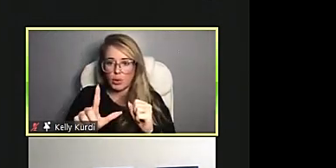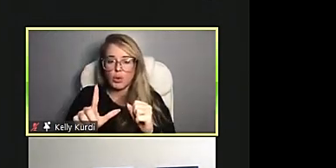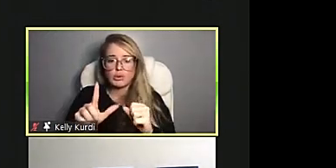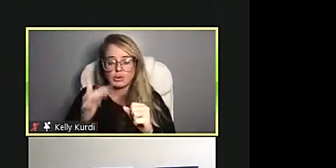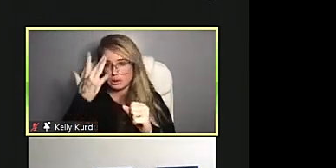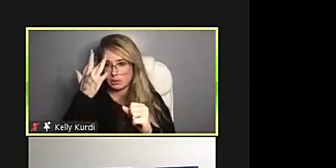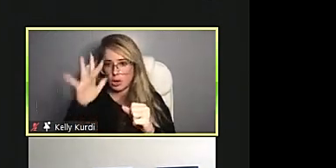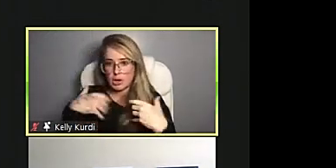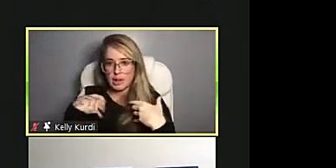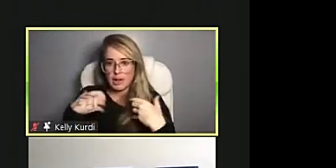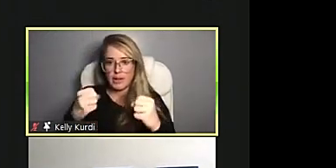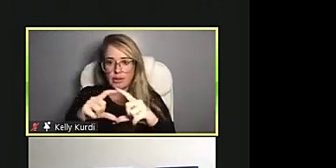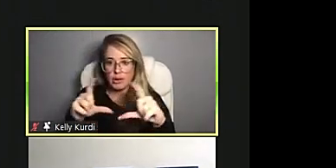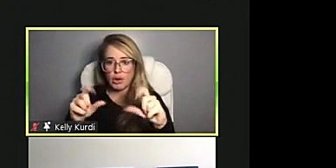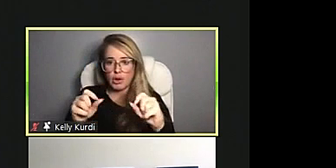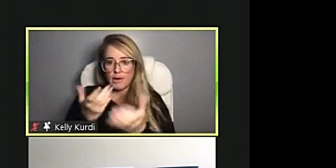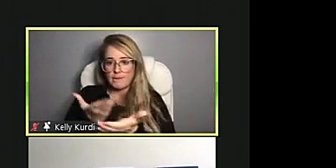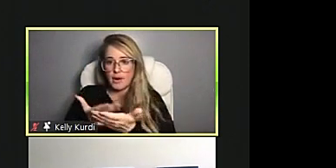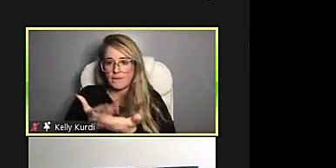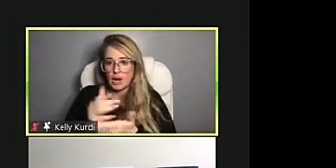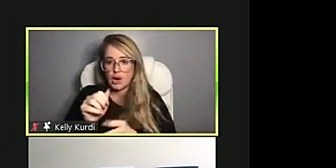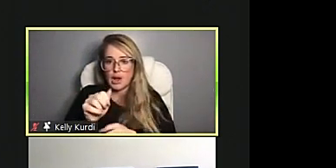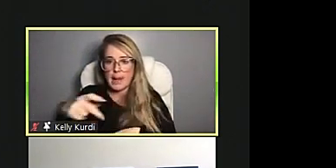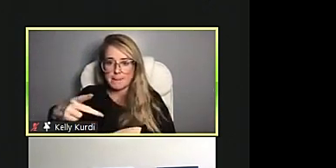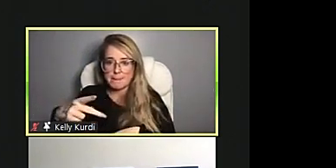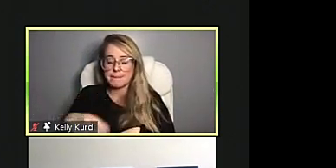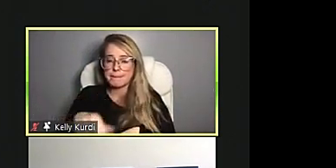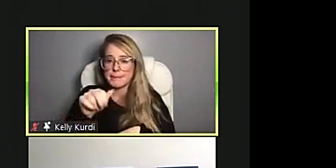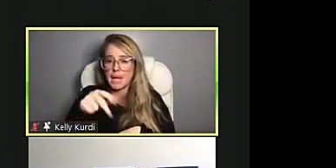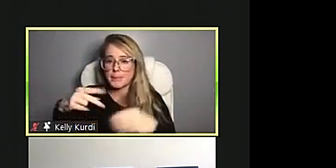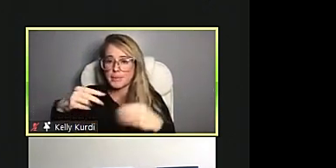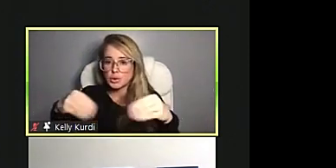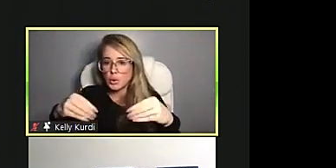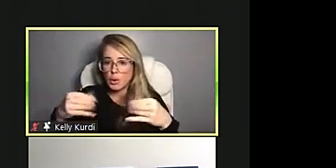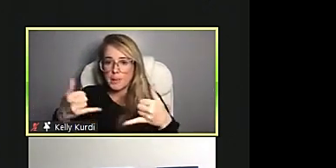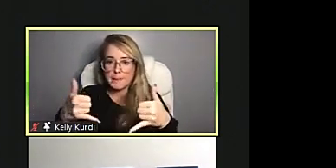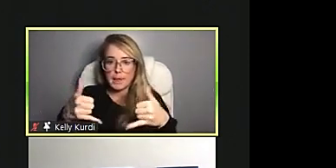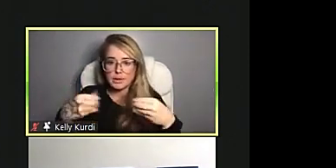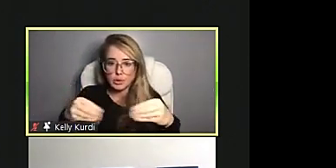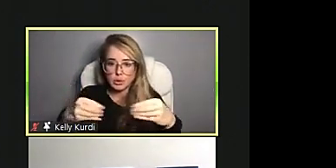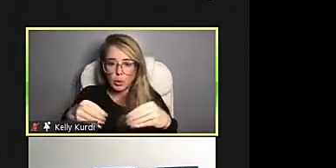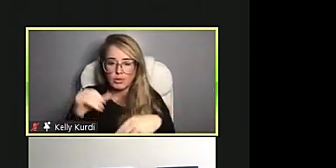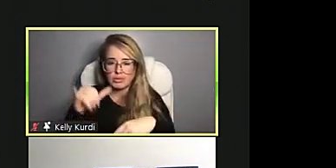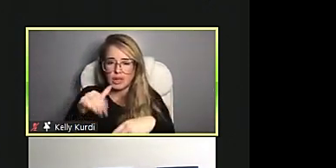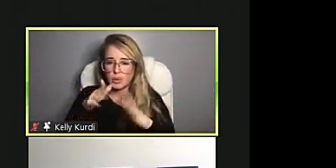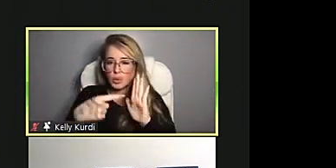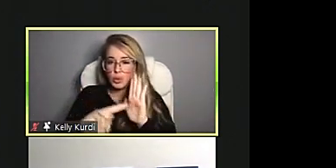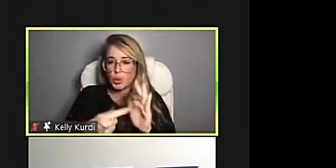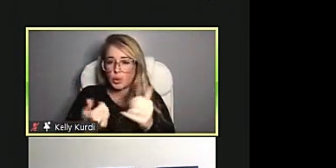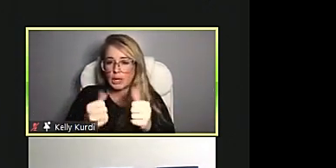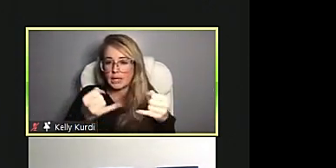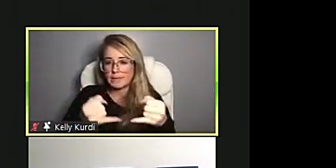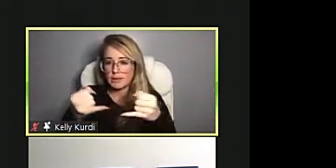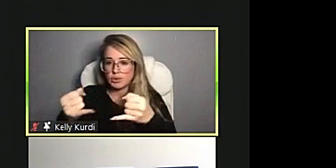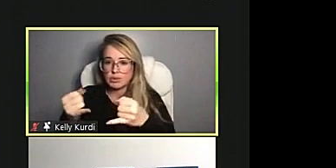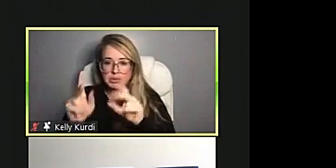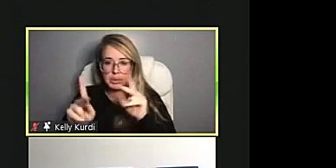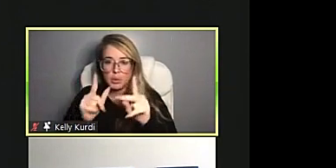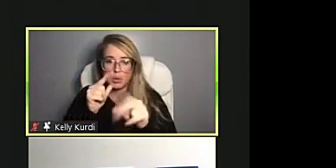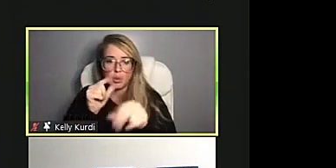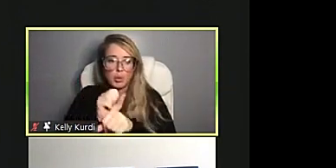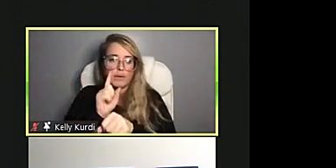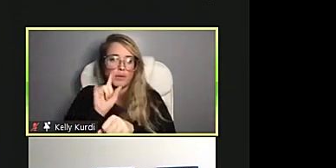Health Card Verifier app from the App Store or the Play Store. And this lets any individual or all the people that work for these